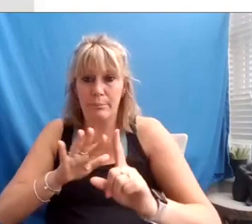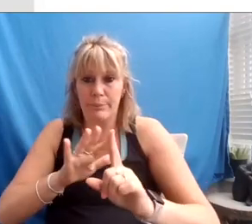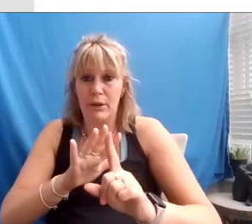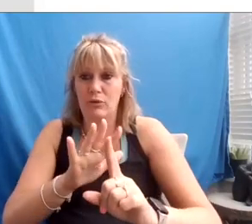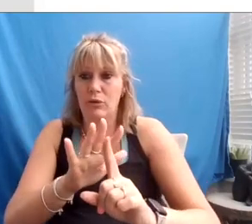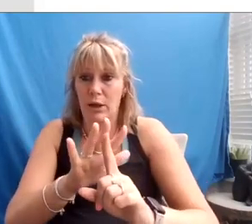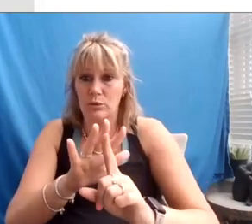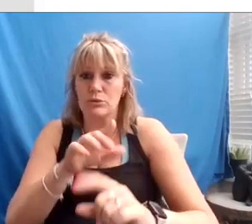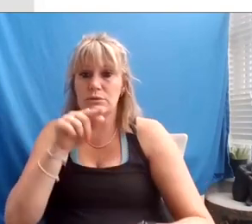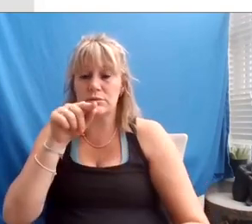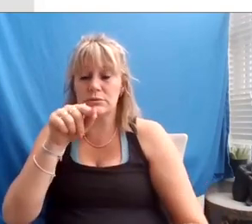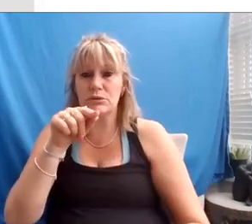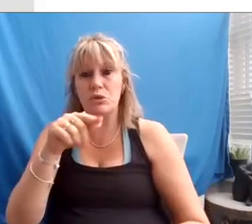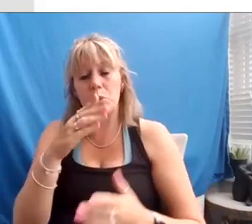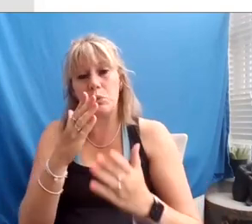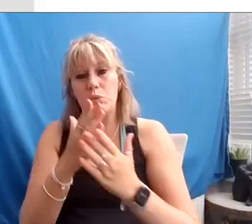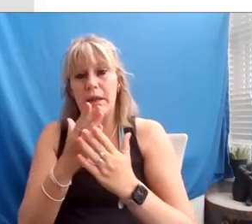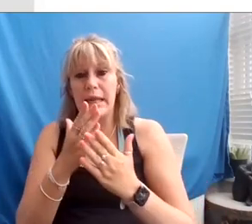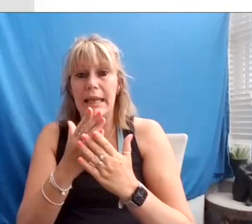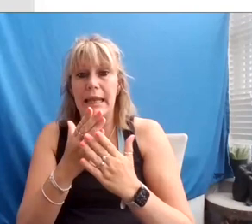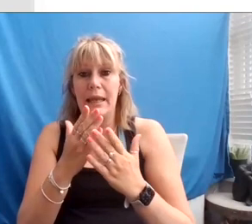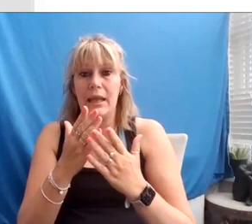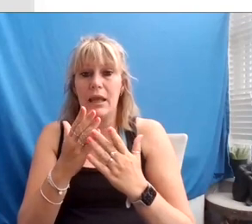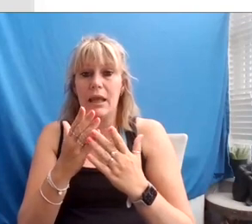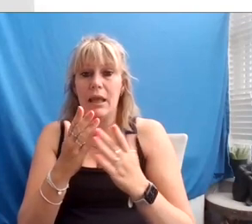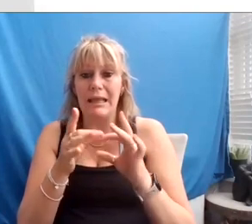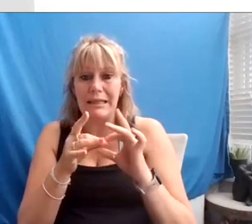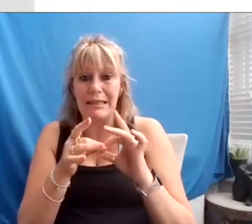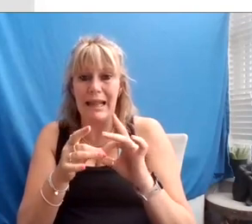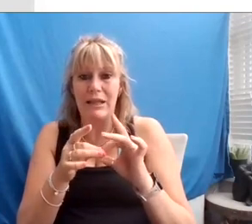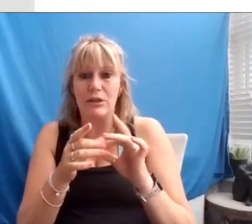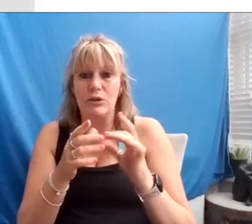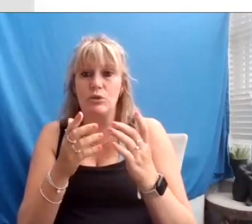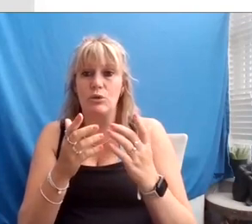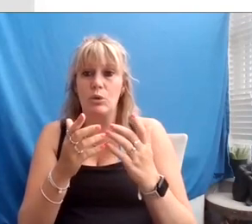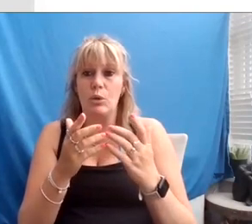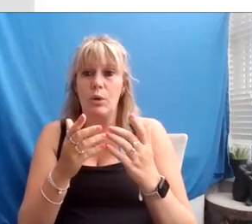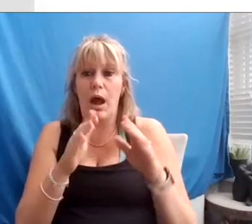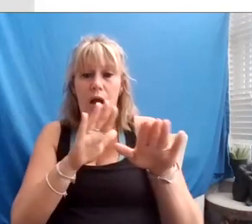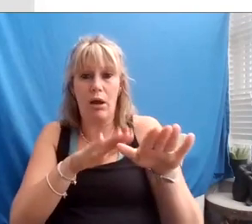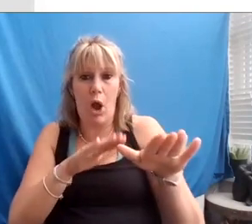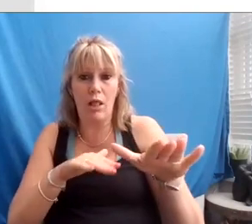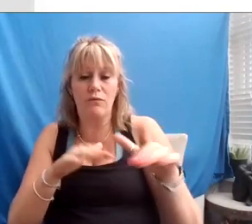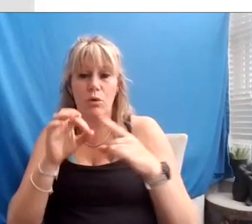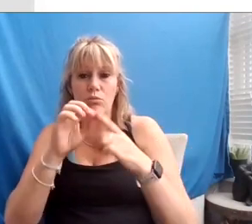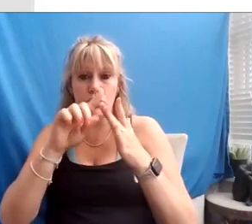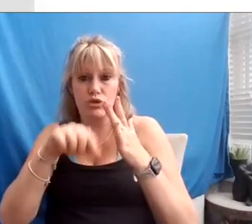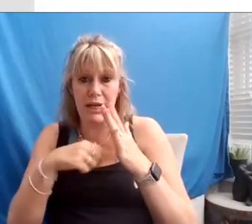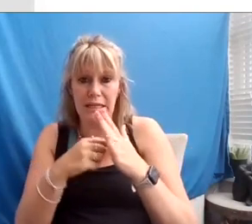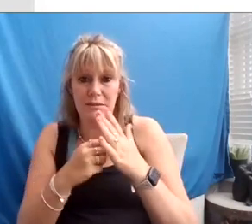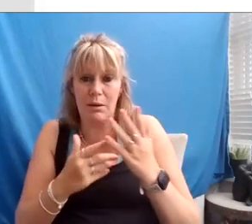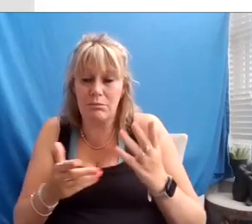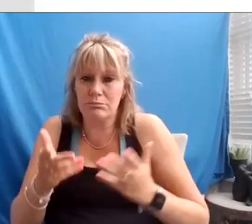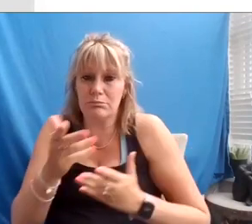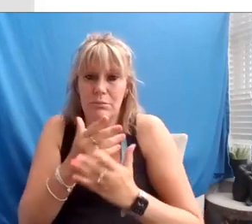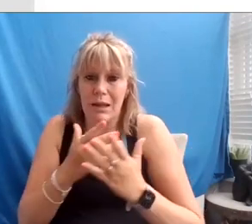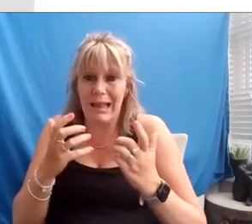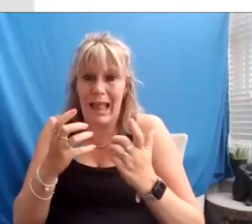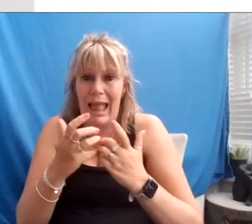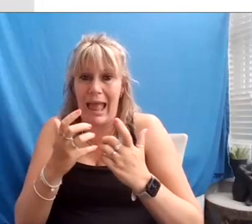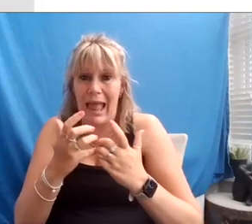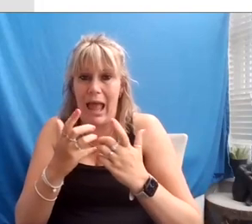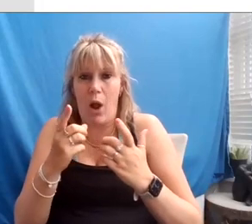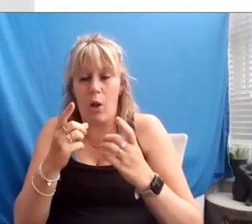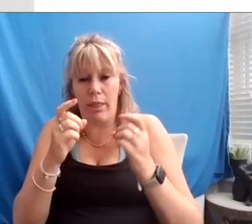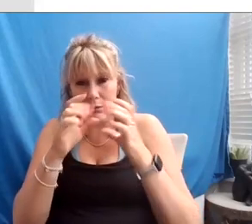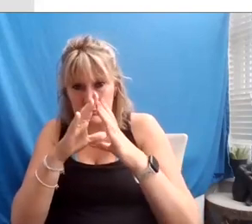an allegory, which is something we've been talking about in our carnival projects. Whisper does very big